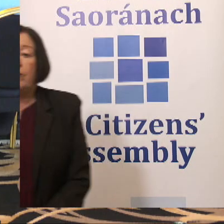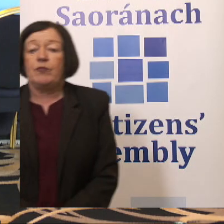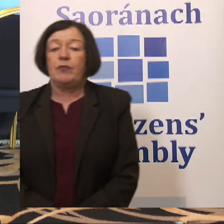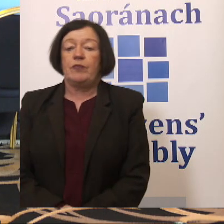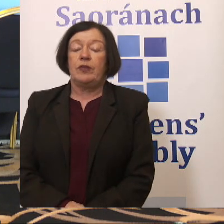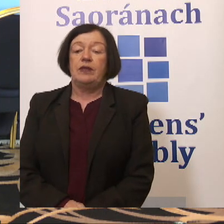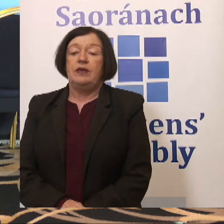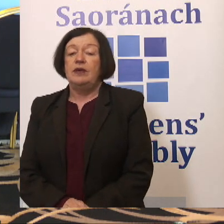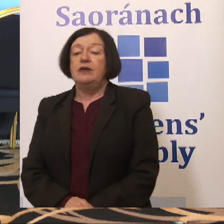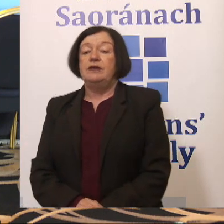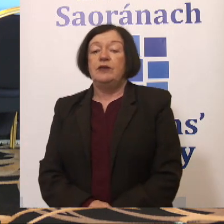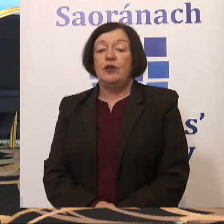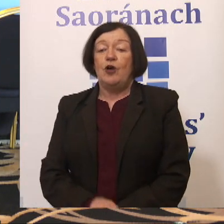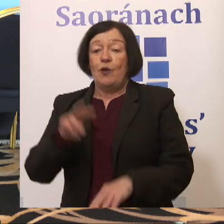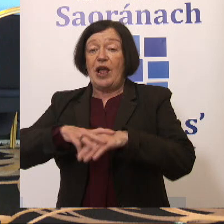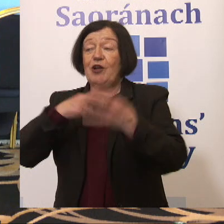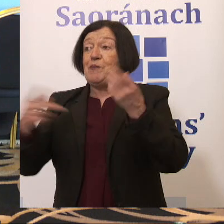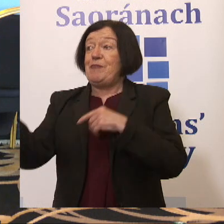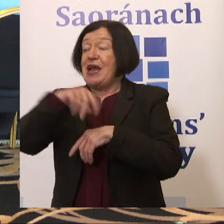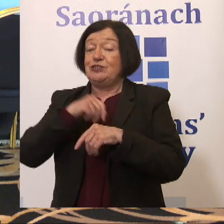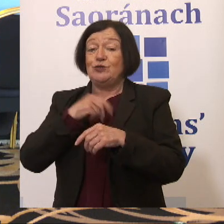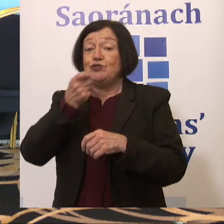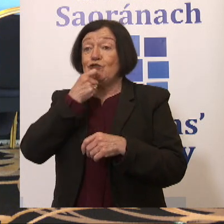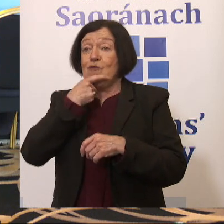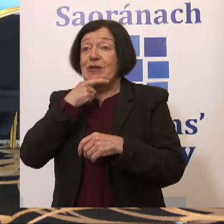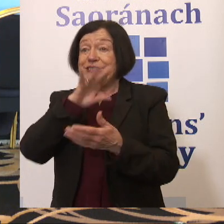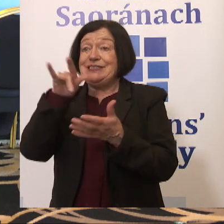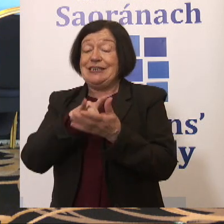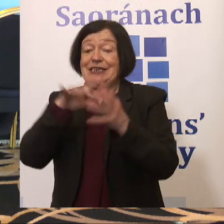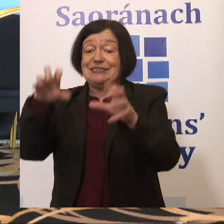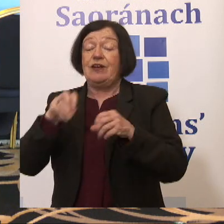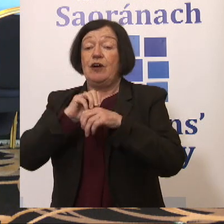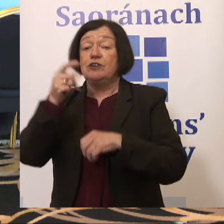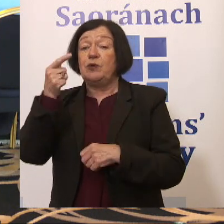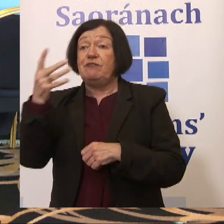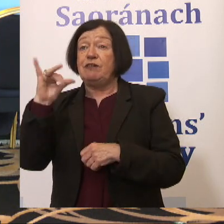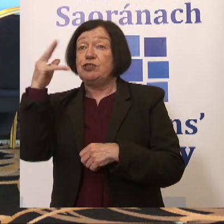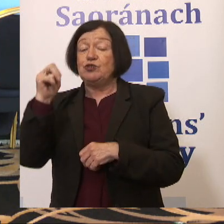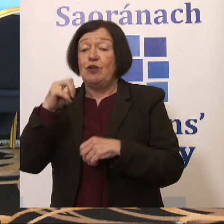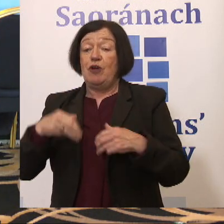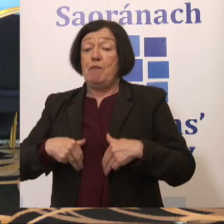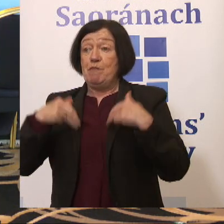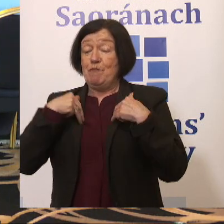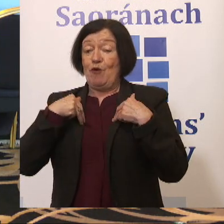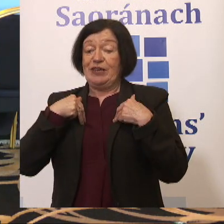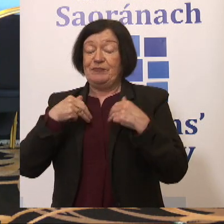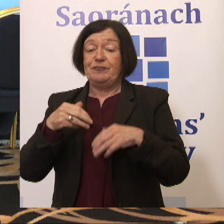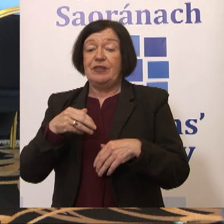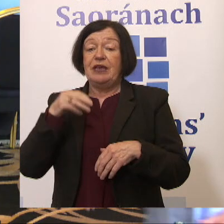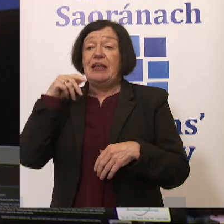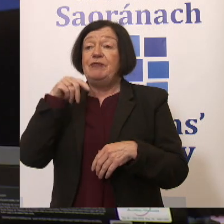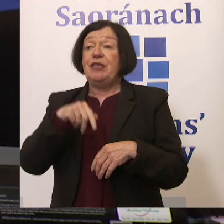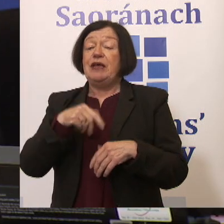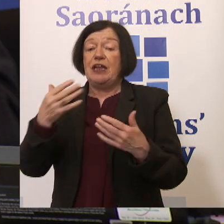Welcome back to the Dublin Citizens Assembly on the 25th of June, our morning session. So we're just finished the session